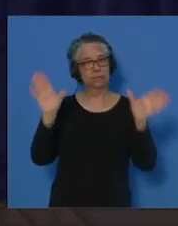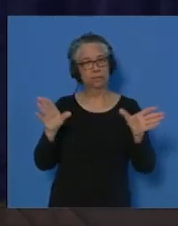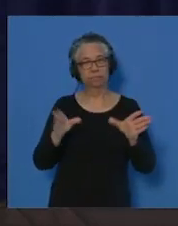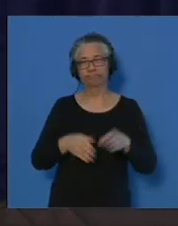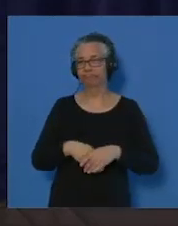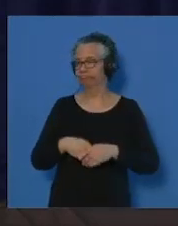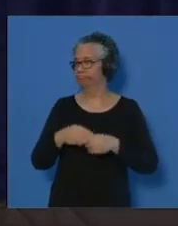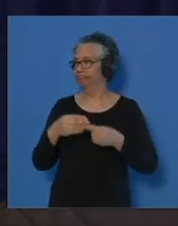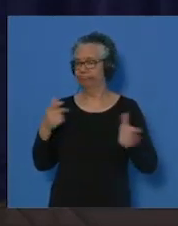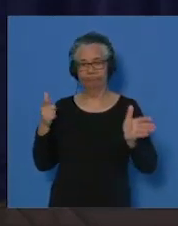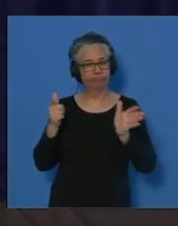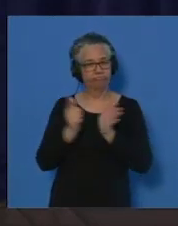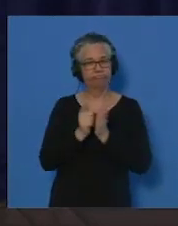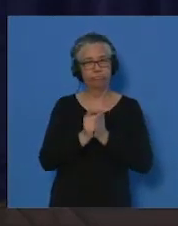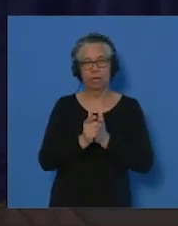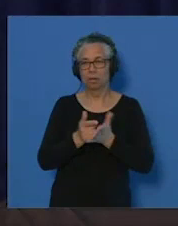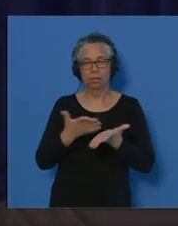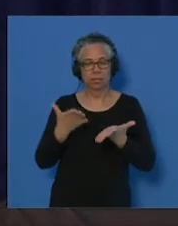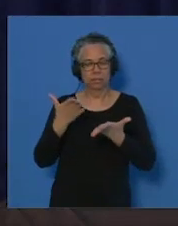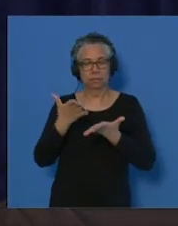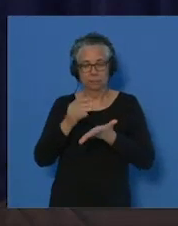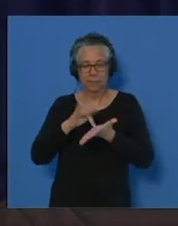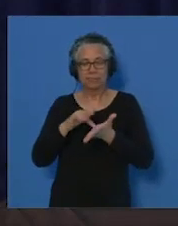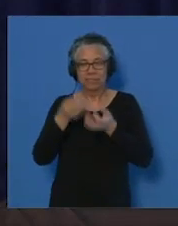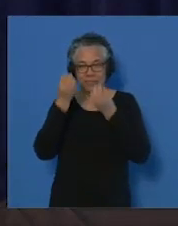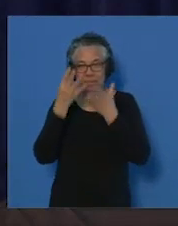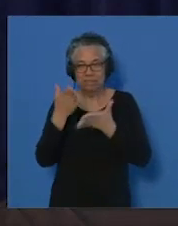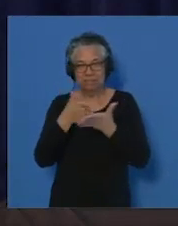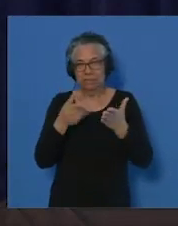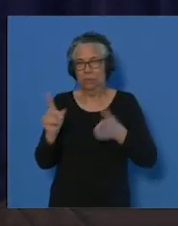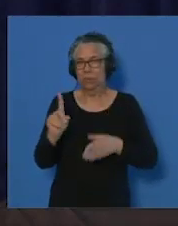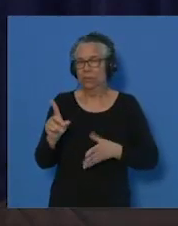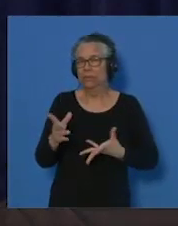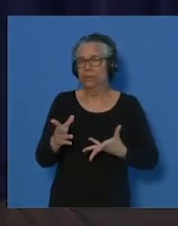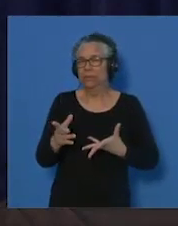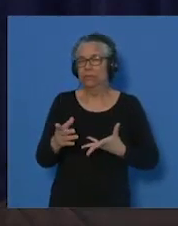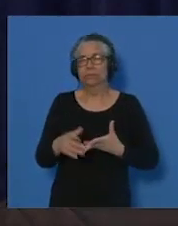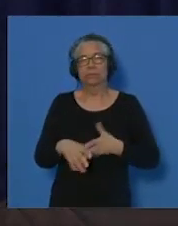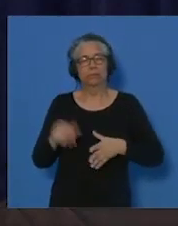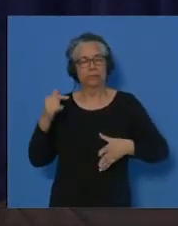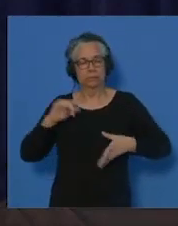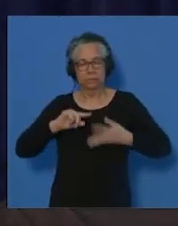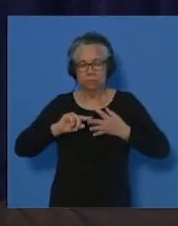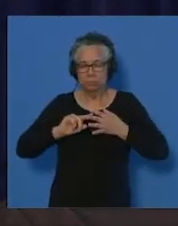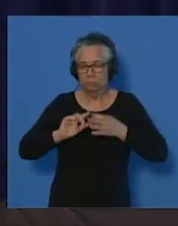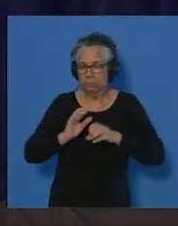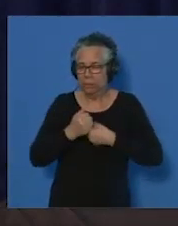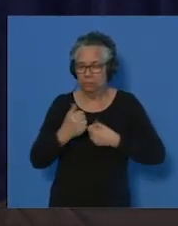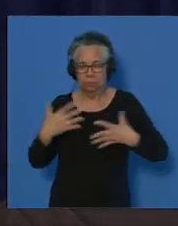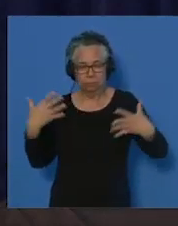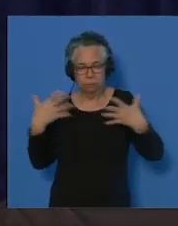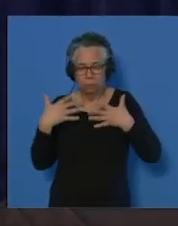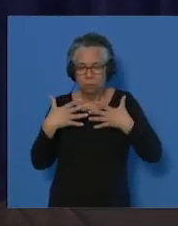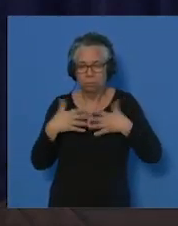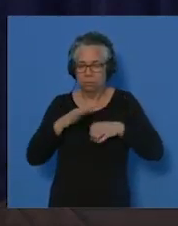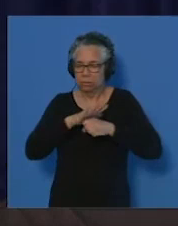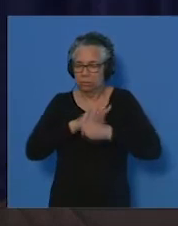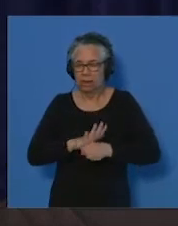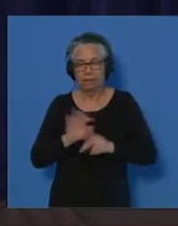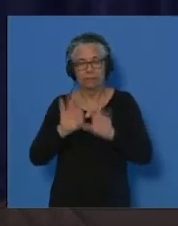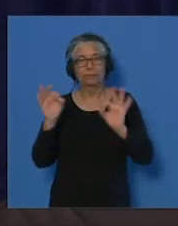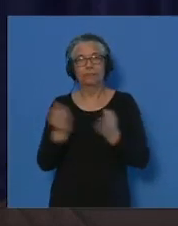medical information somewhere. This reporting can evoke worry and unnecessary stress for all family members of patients